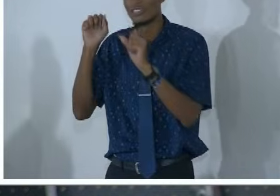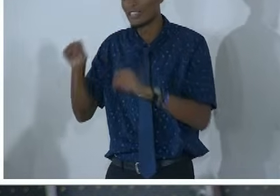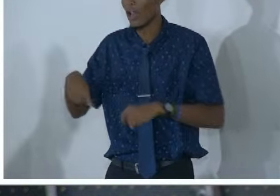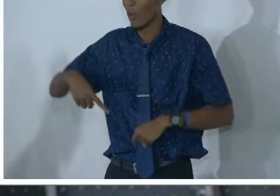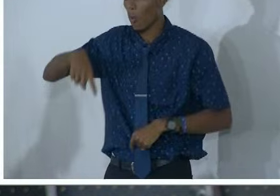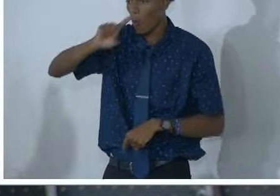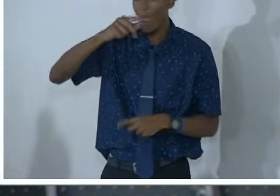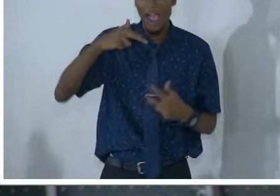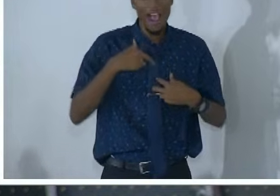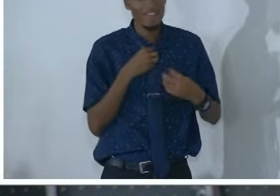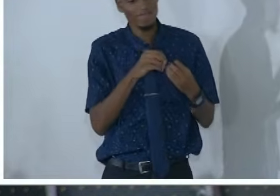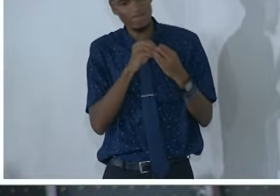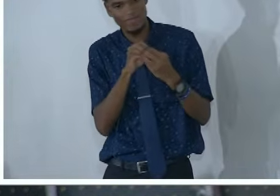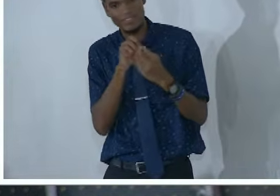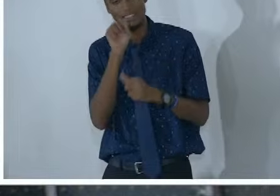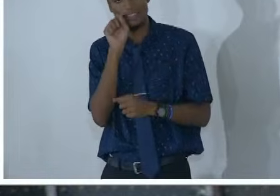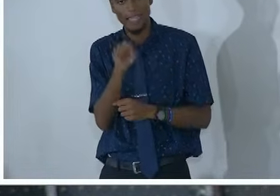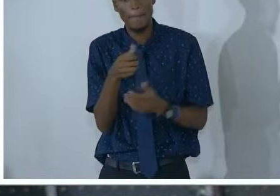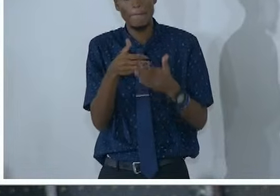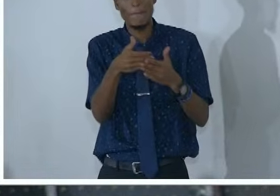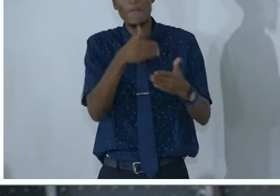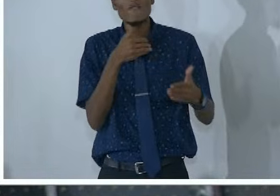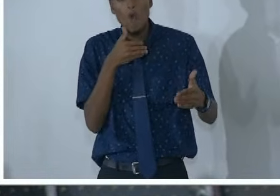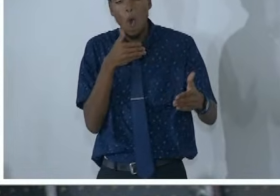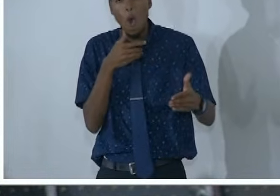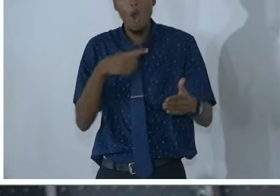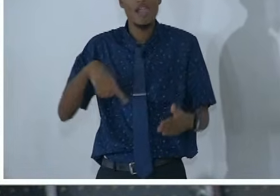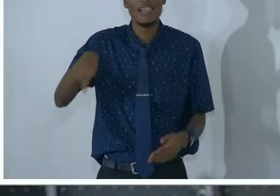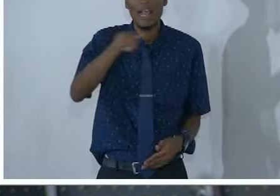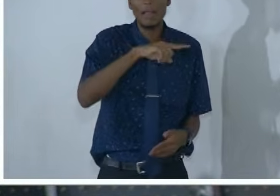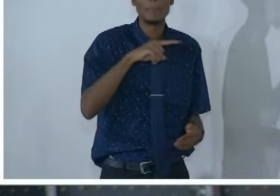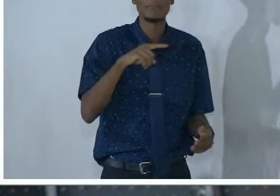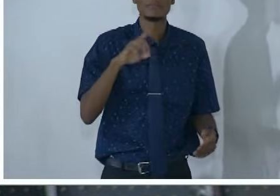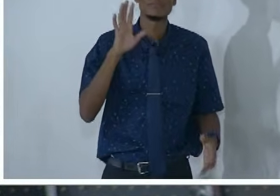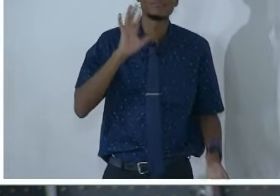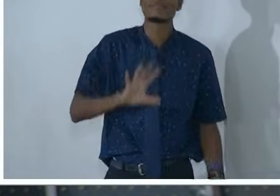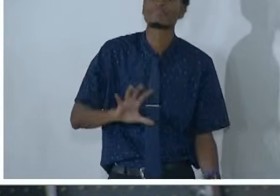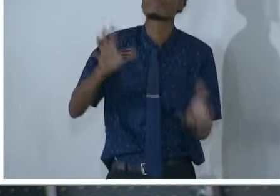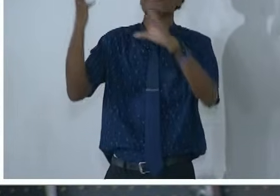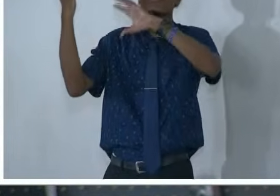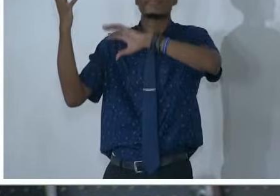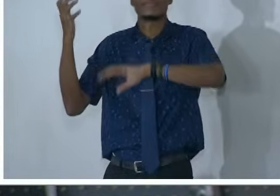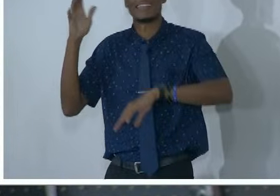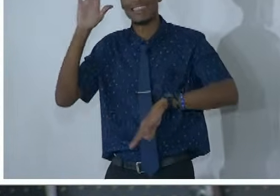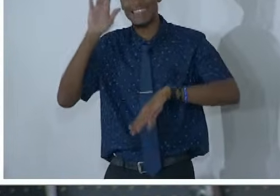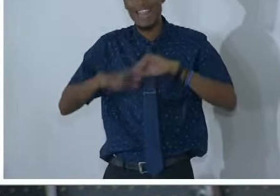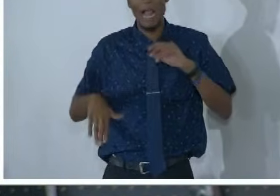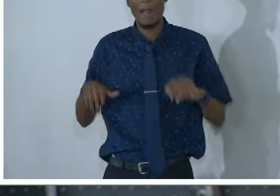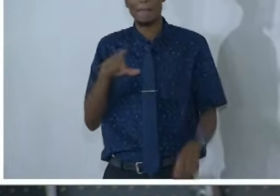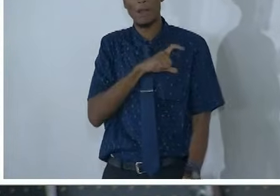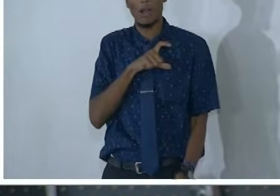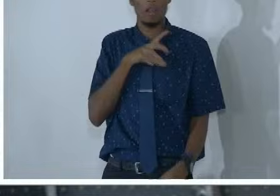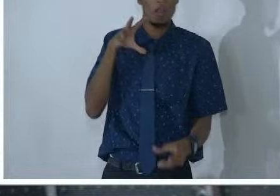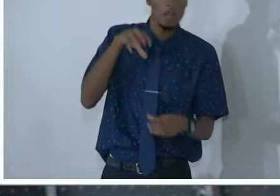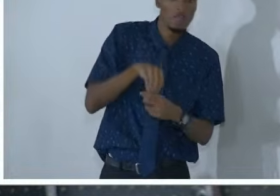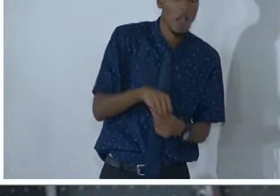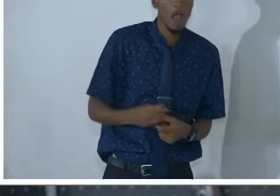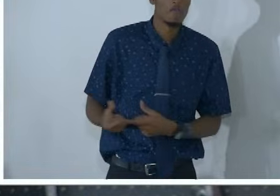impartial mediators before they escalate into confrontation, police involvement,